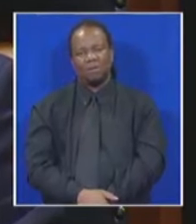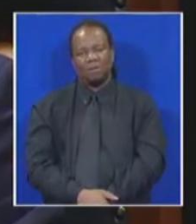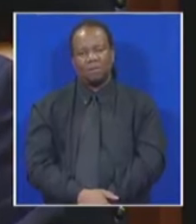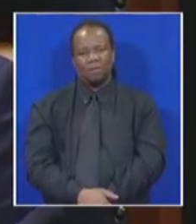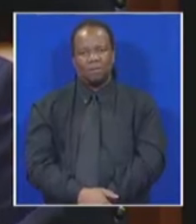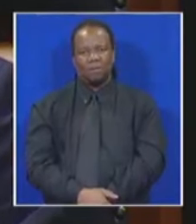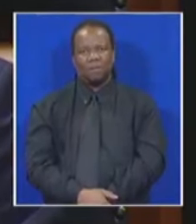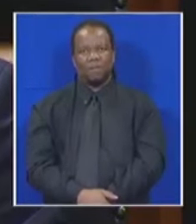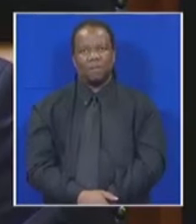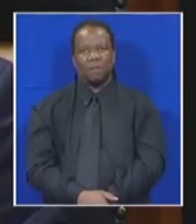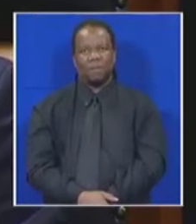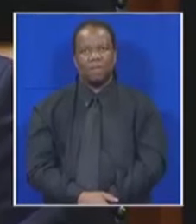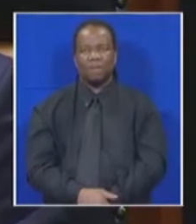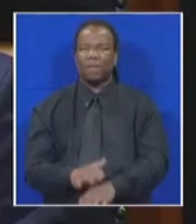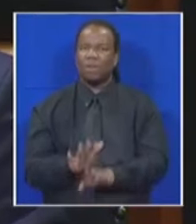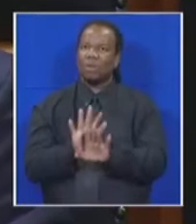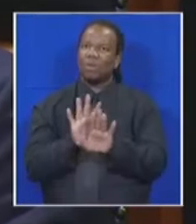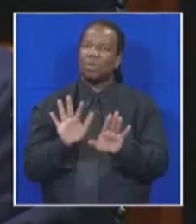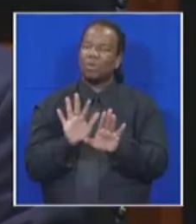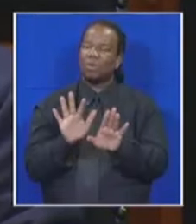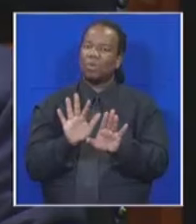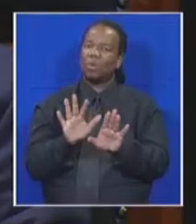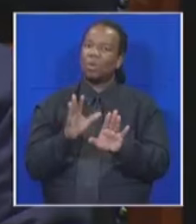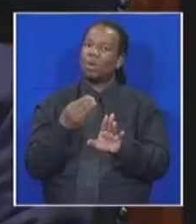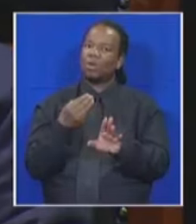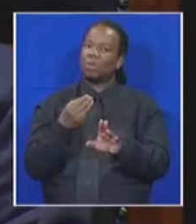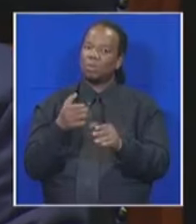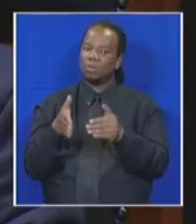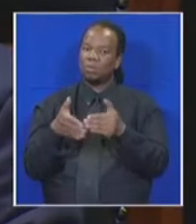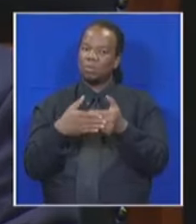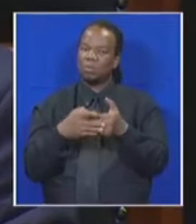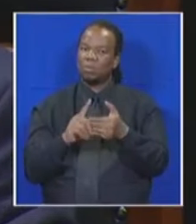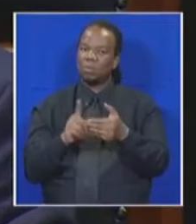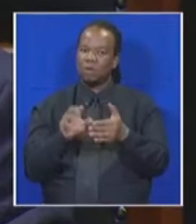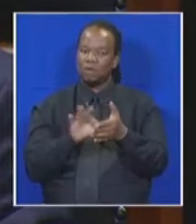This is not allowed usually. It's an exception.